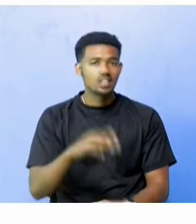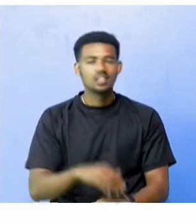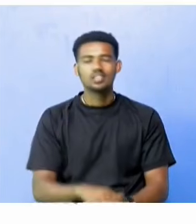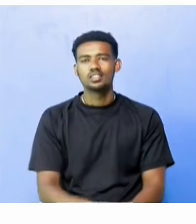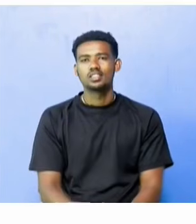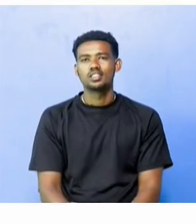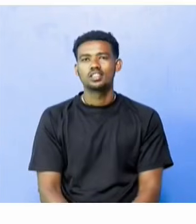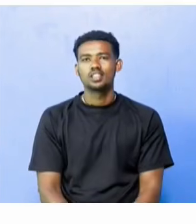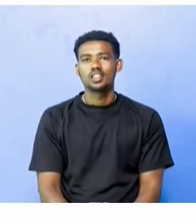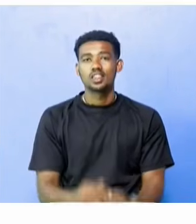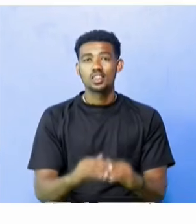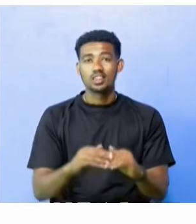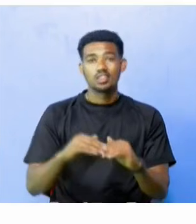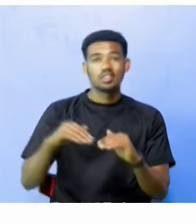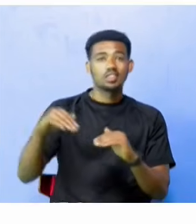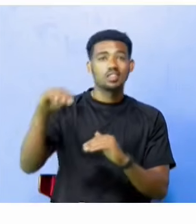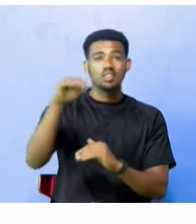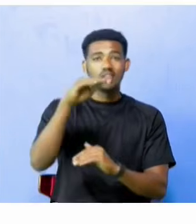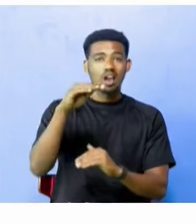faster than